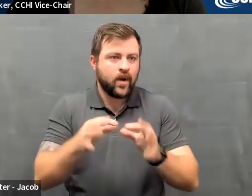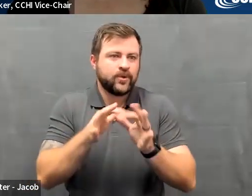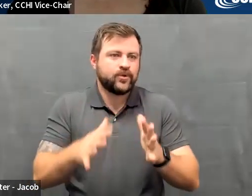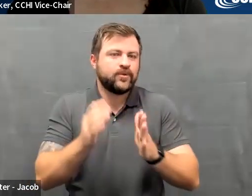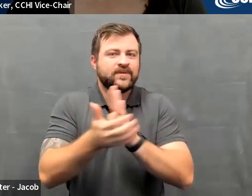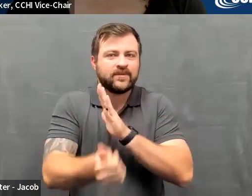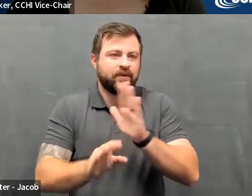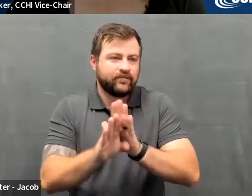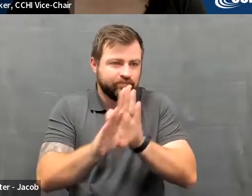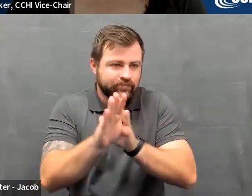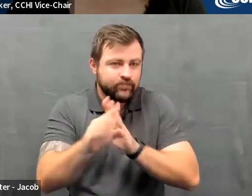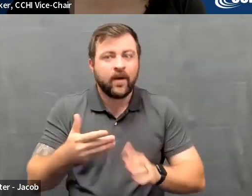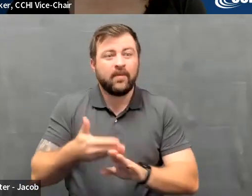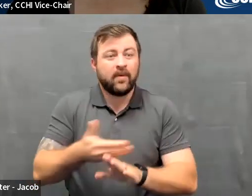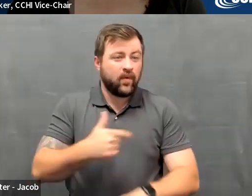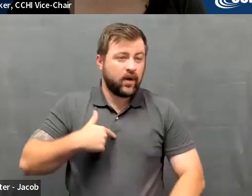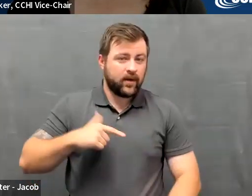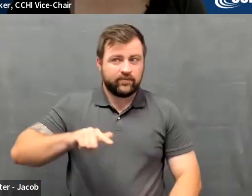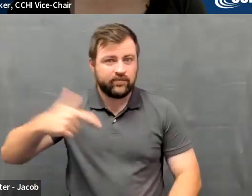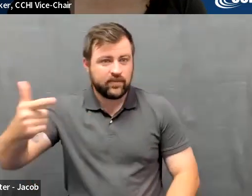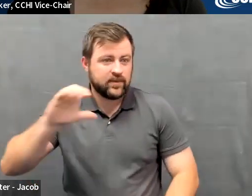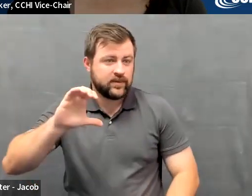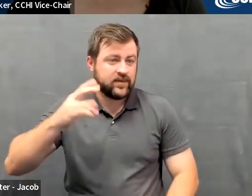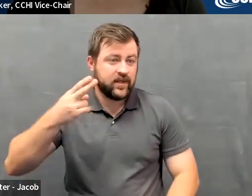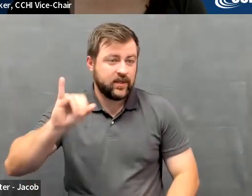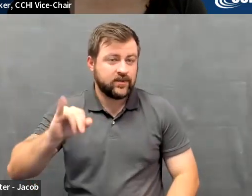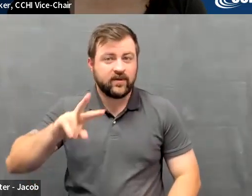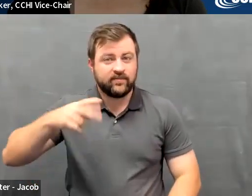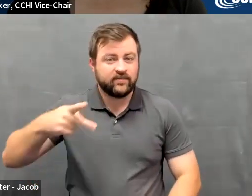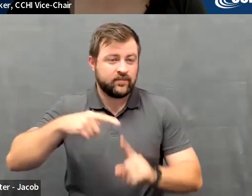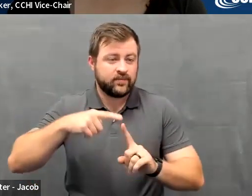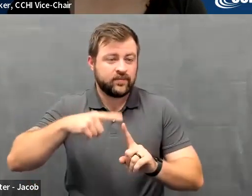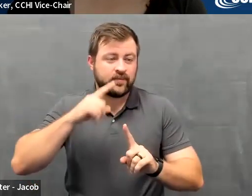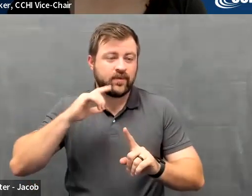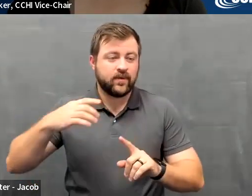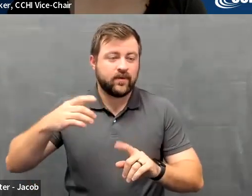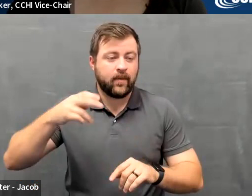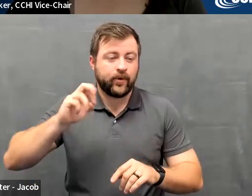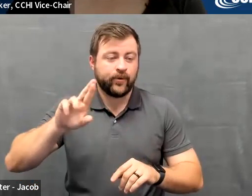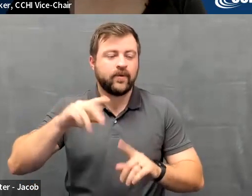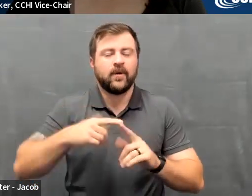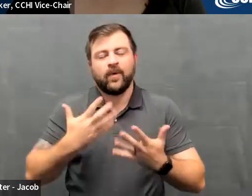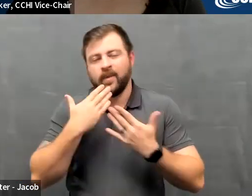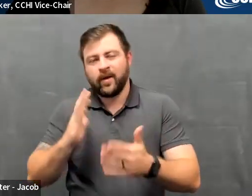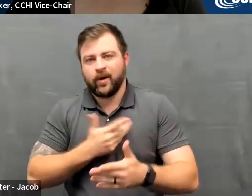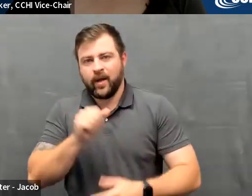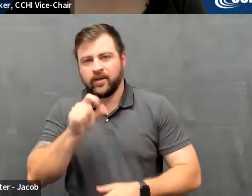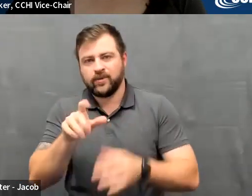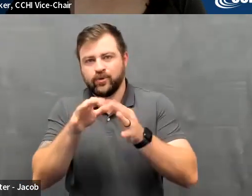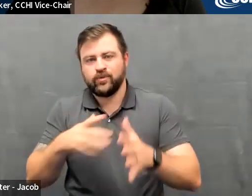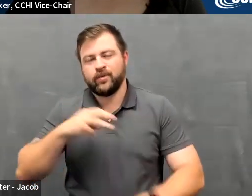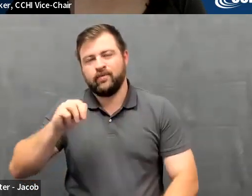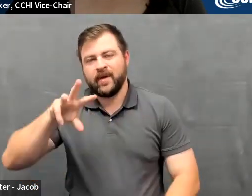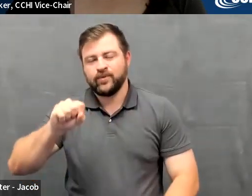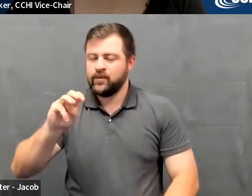building. Before I turn it over to CCHI Vice Chair Johanna Parker, I'd like to thank our ASL interpreting sponsor, Masterword